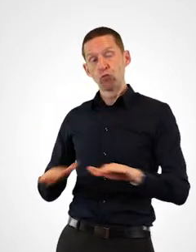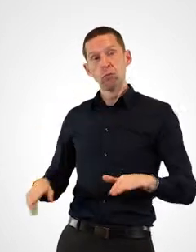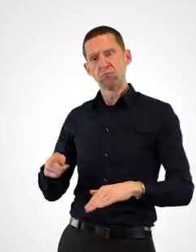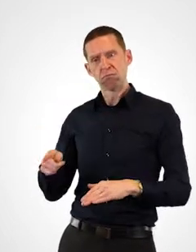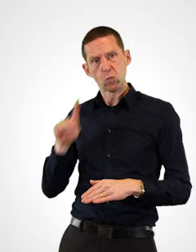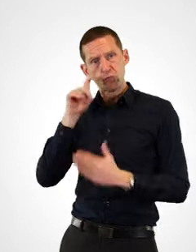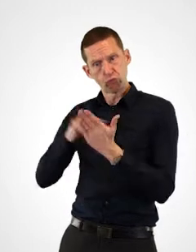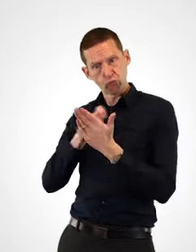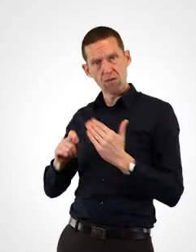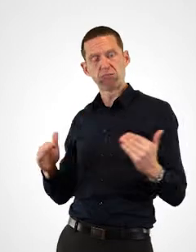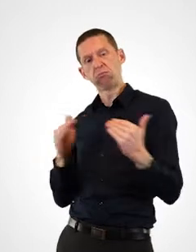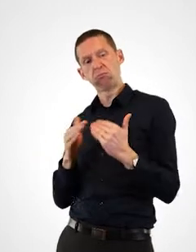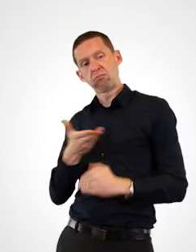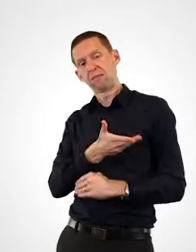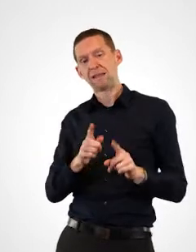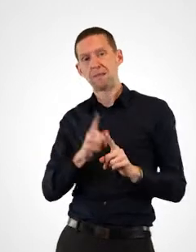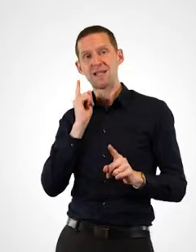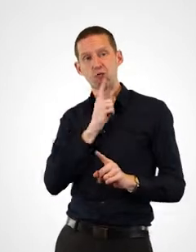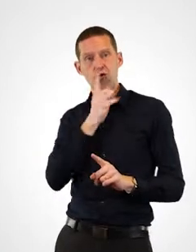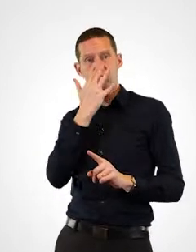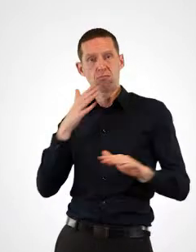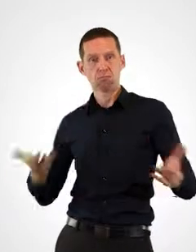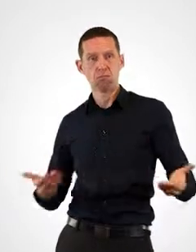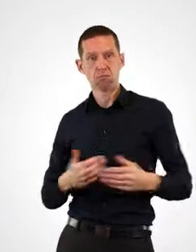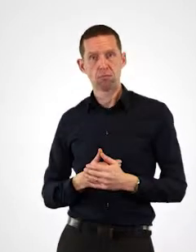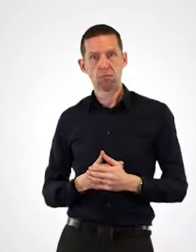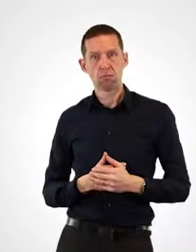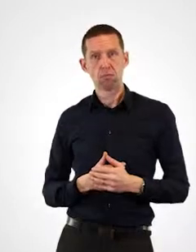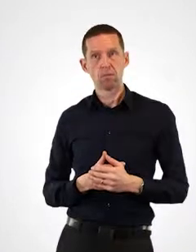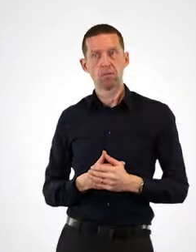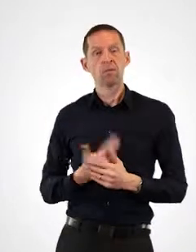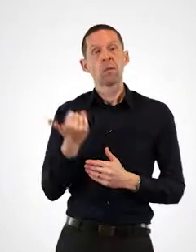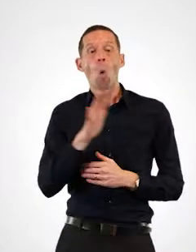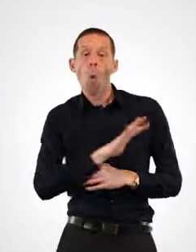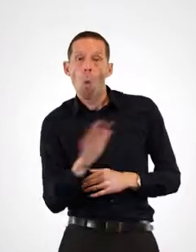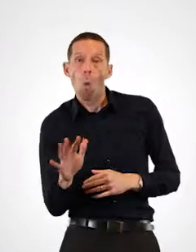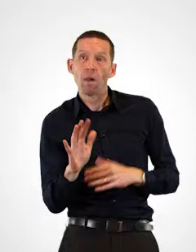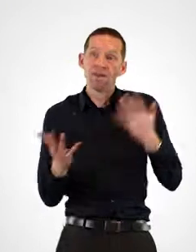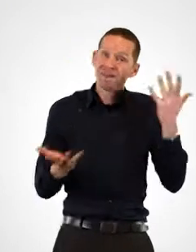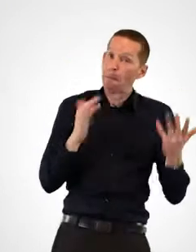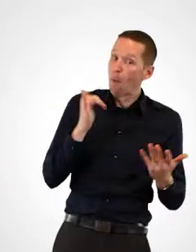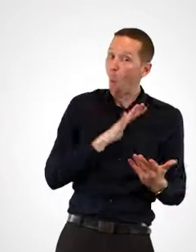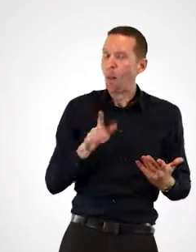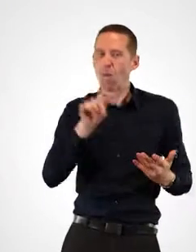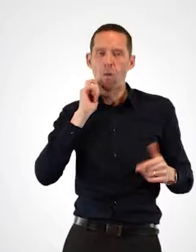reading and writing as well as their hearing age peers. All of them, or maybe all of them, we're going to explore